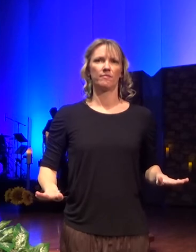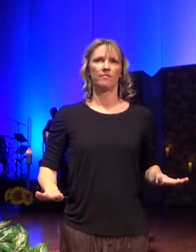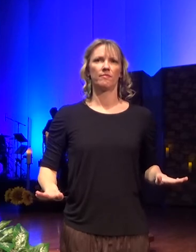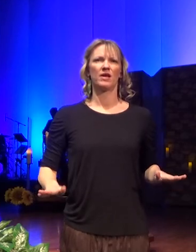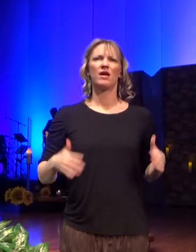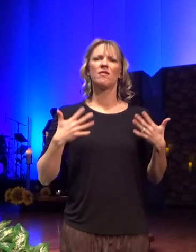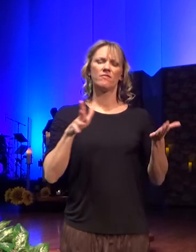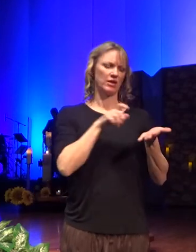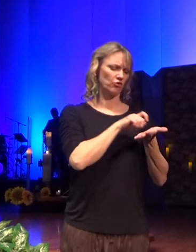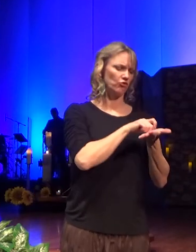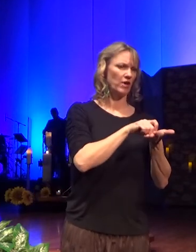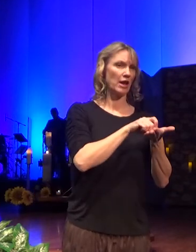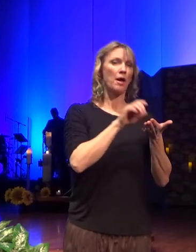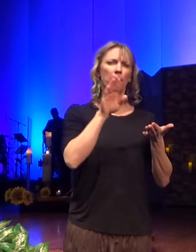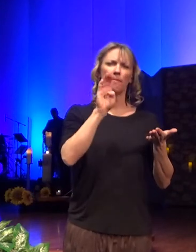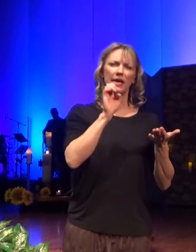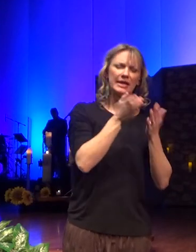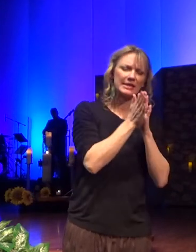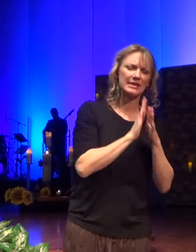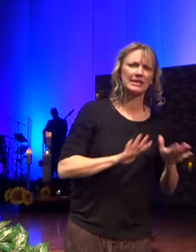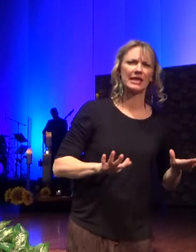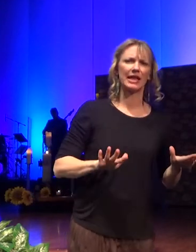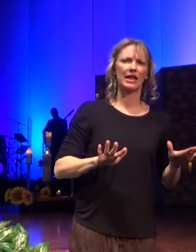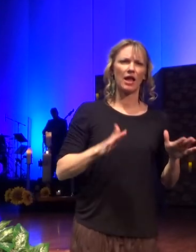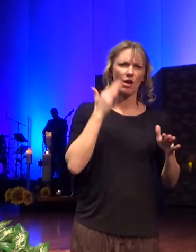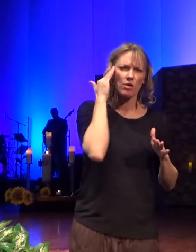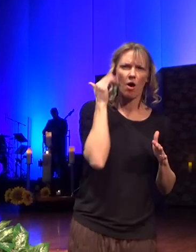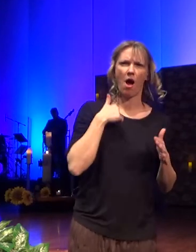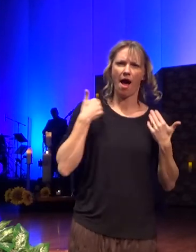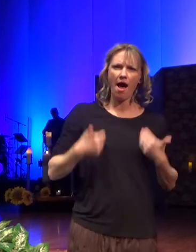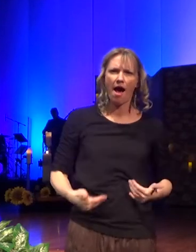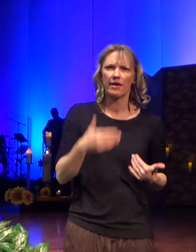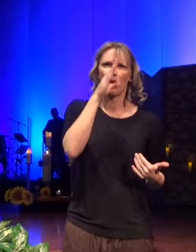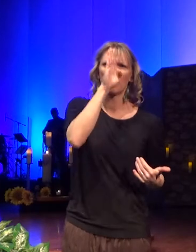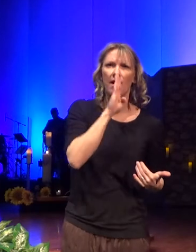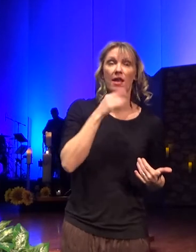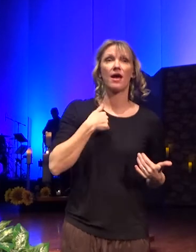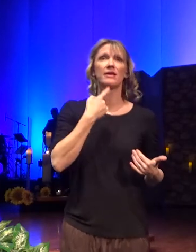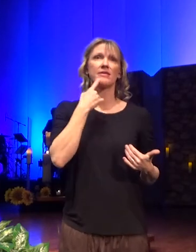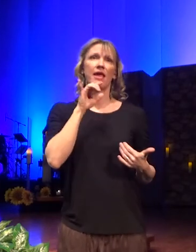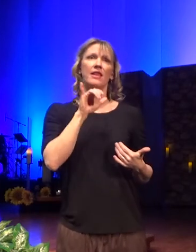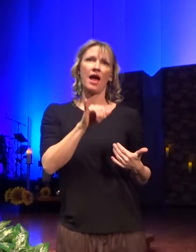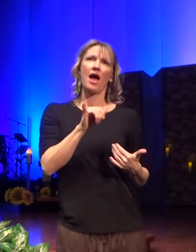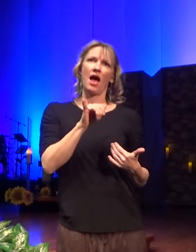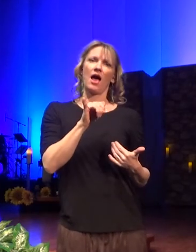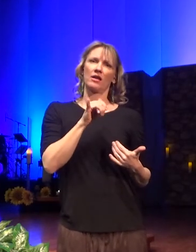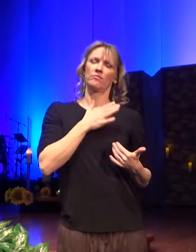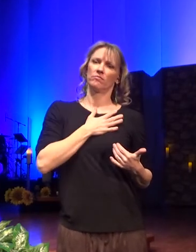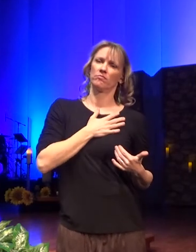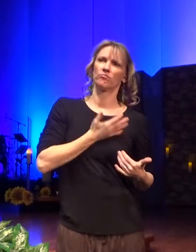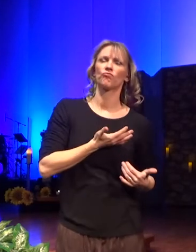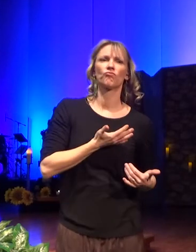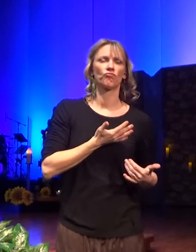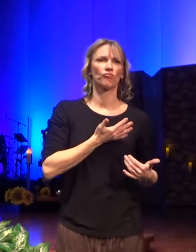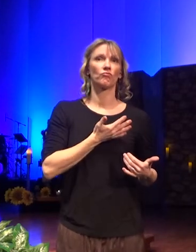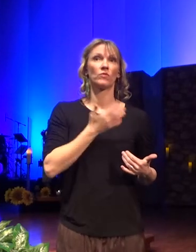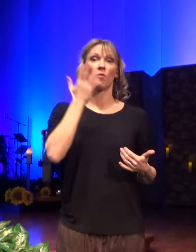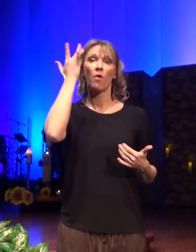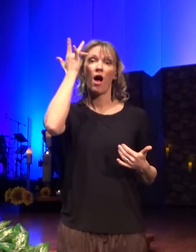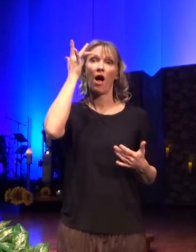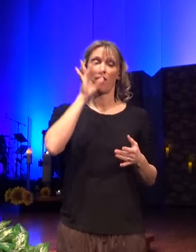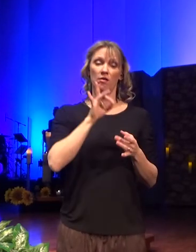And it has been written, be still and know that I am God. And I say that with great humility, because the